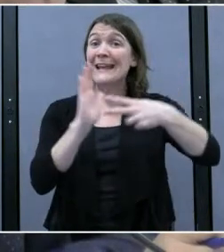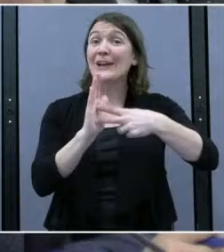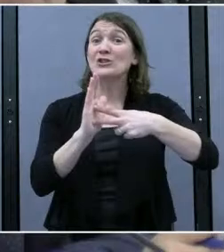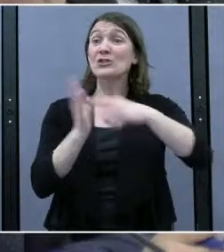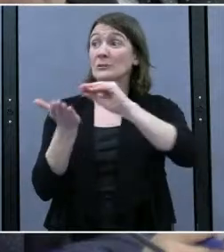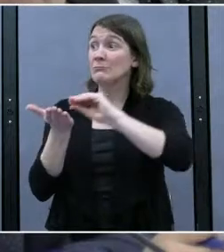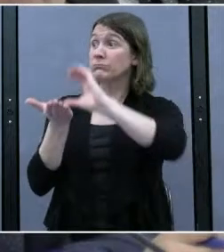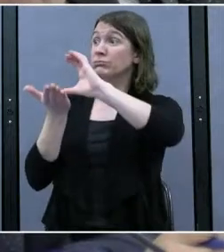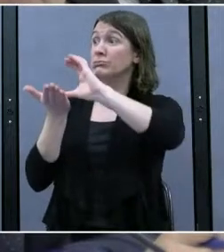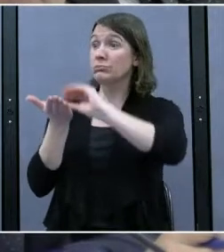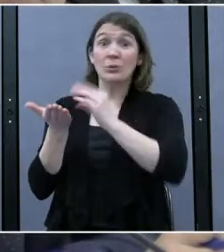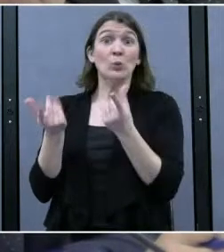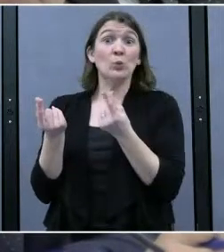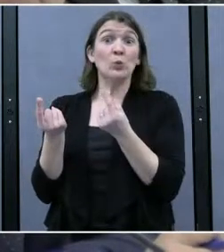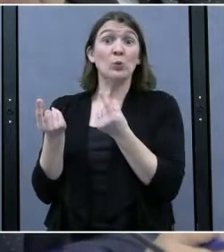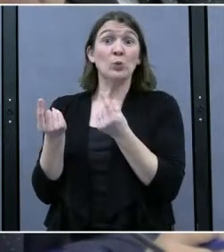around